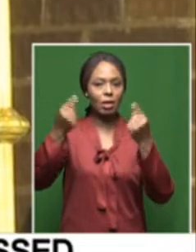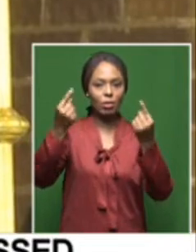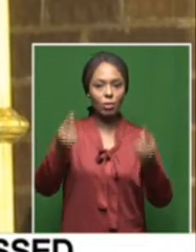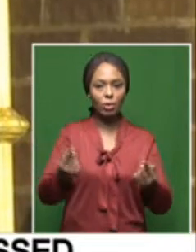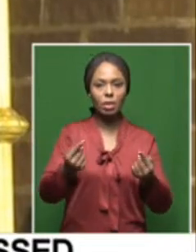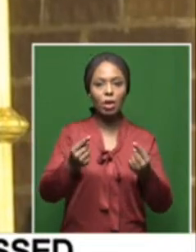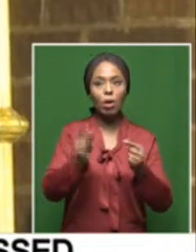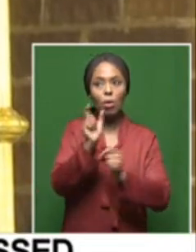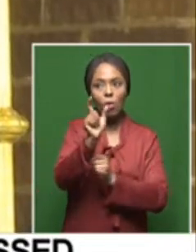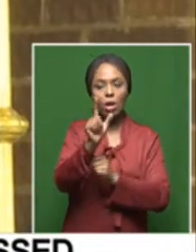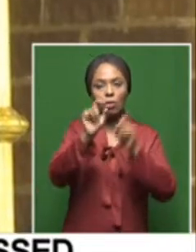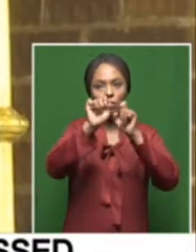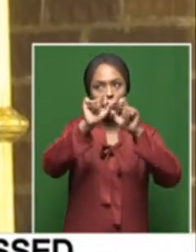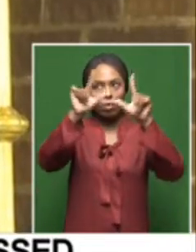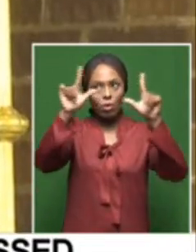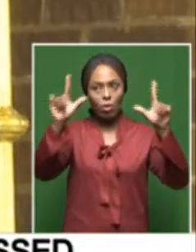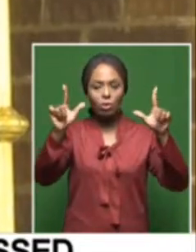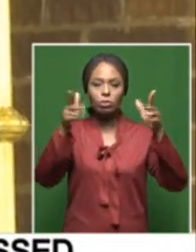of the Lord.